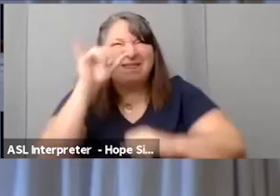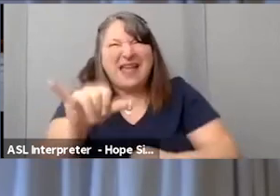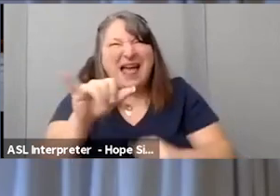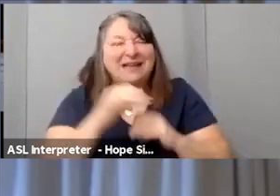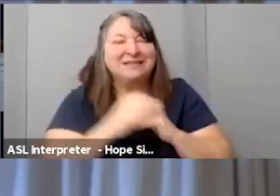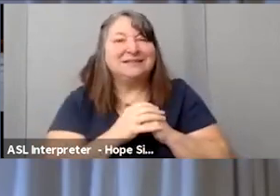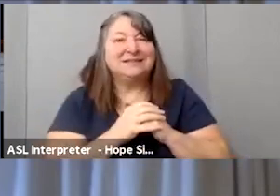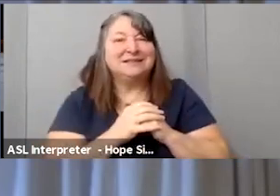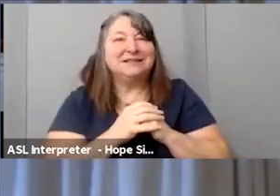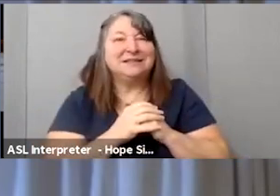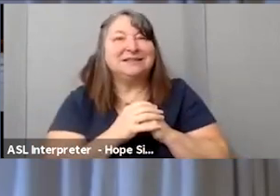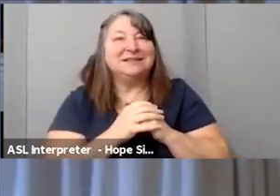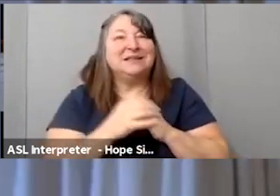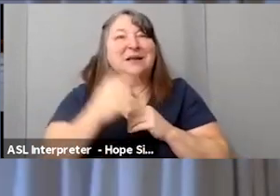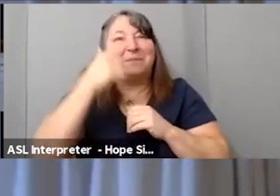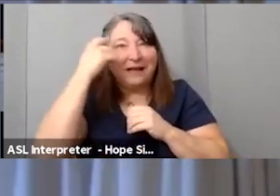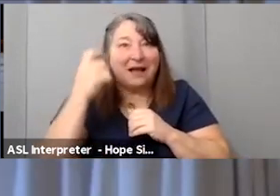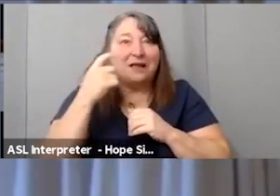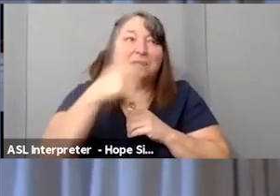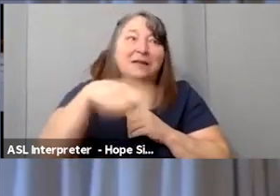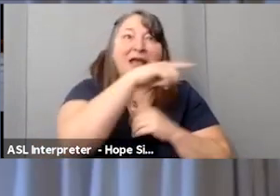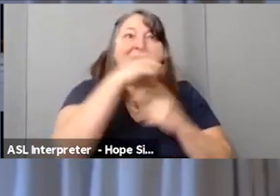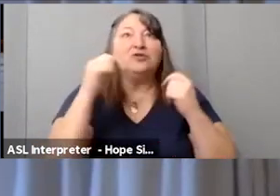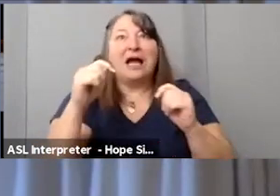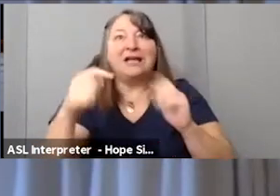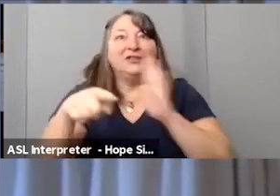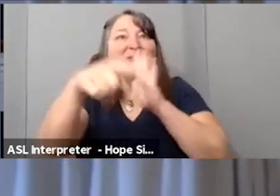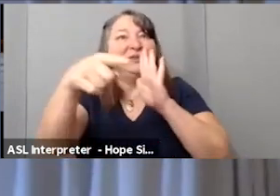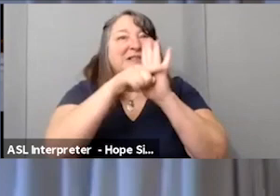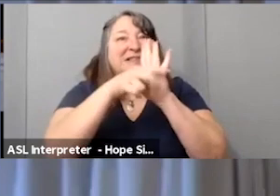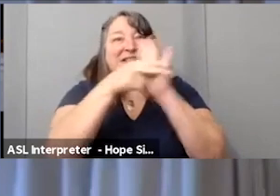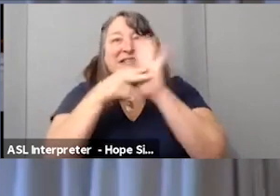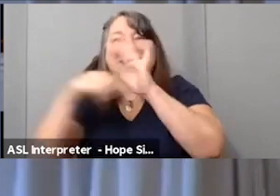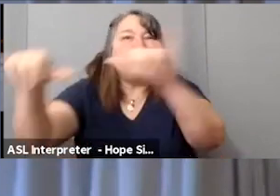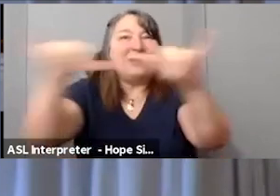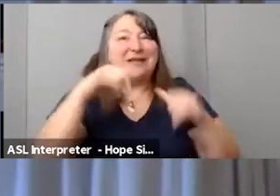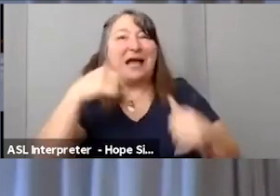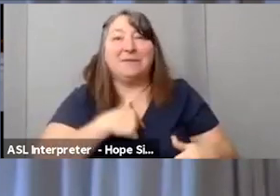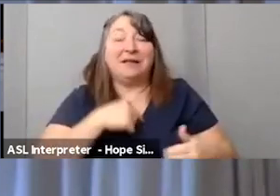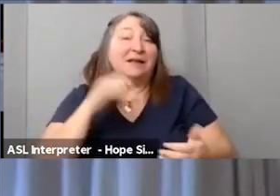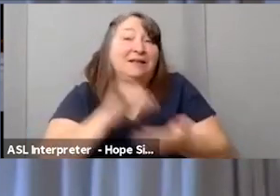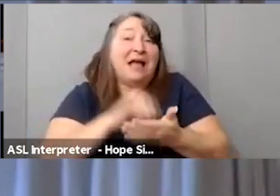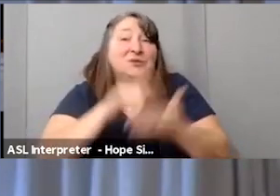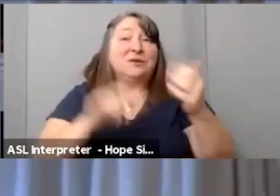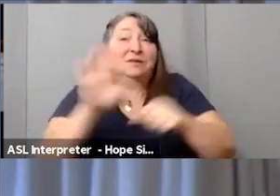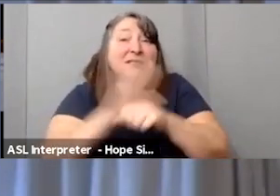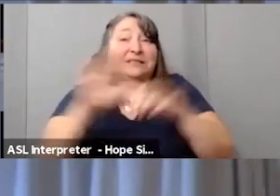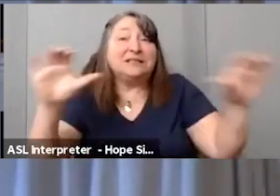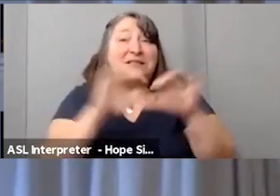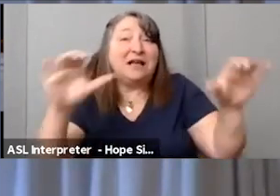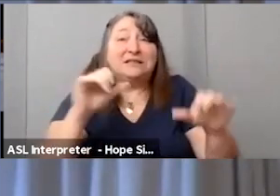know, they've tried to stereotype me. It's not personal. This is what this business does. It wants,